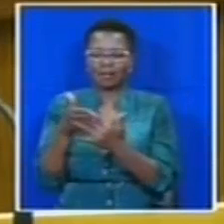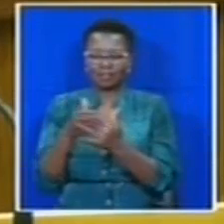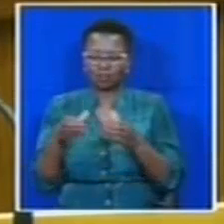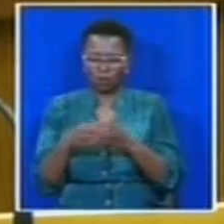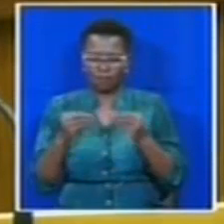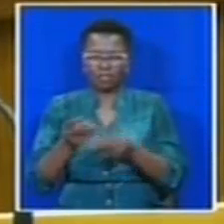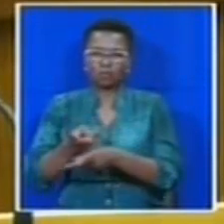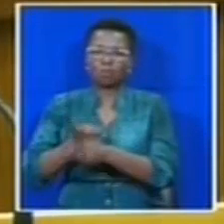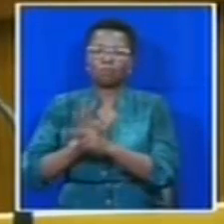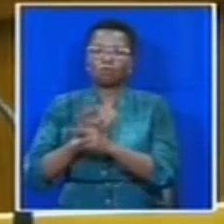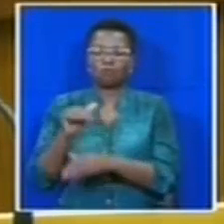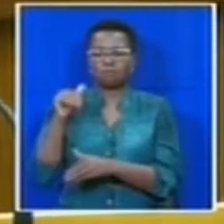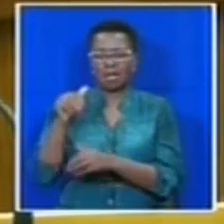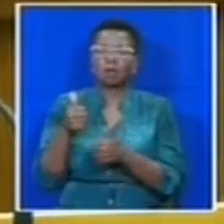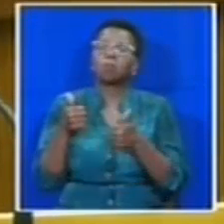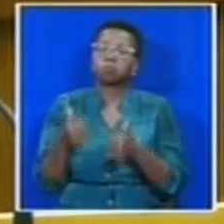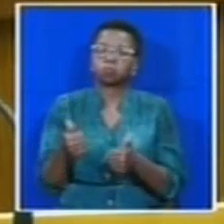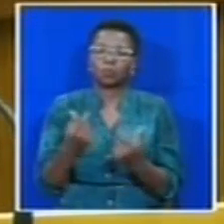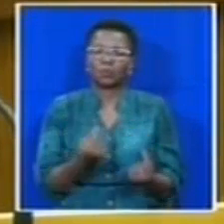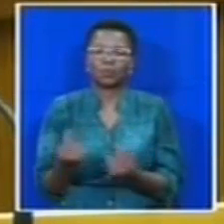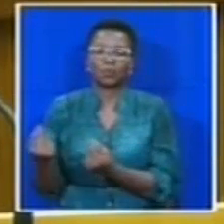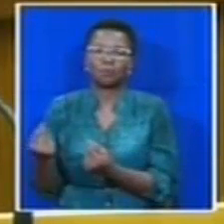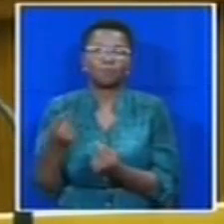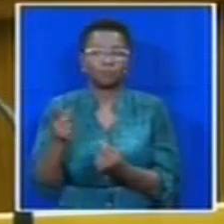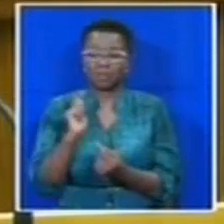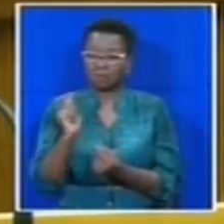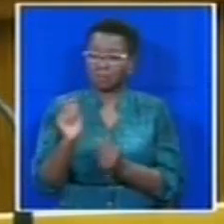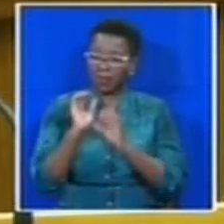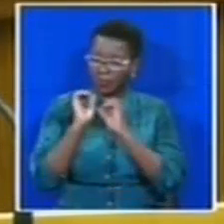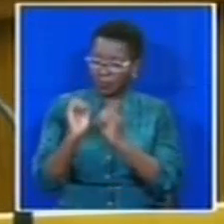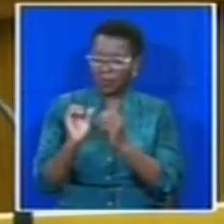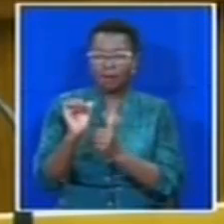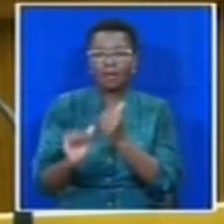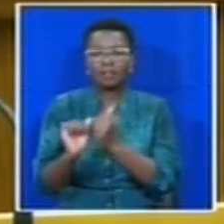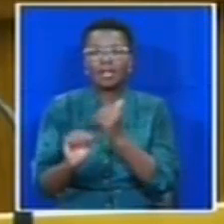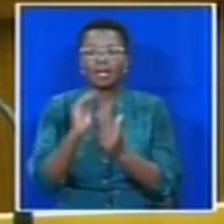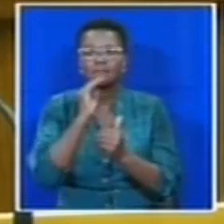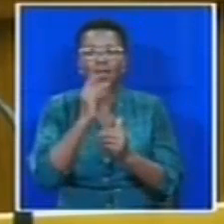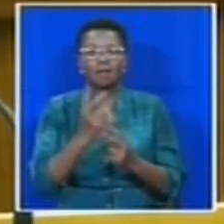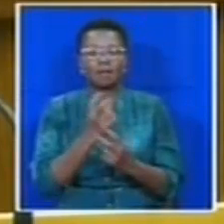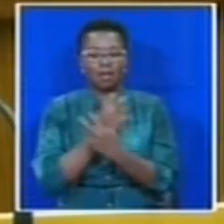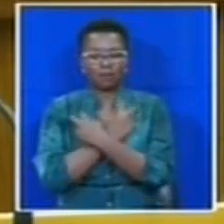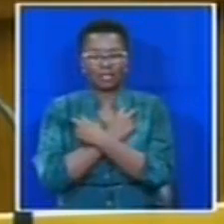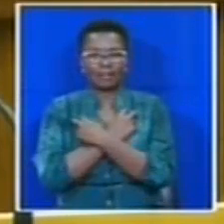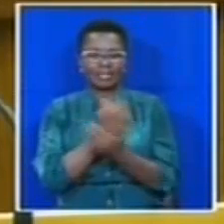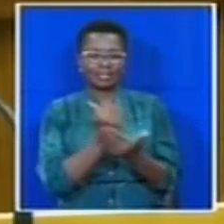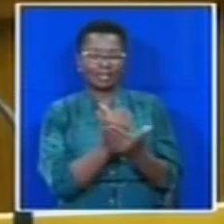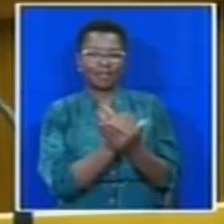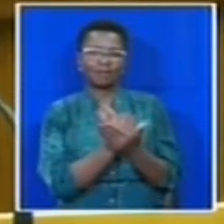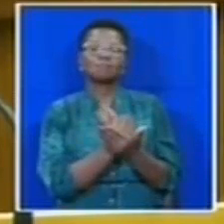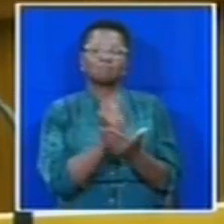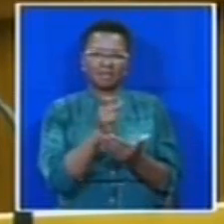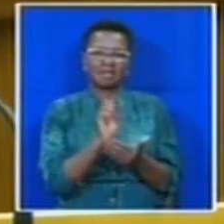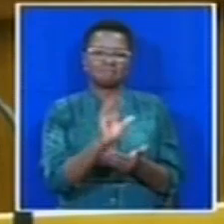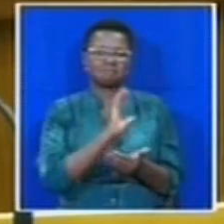credit, which is not good. Default regulations will simplify retirement saving options. More competition will be